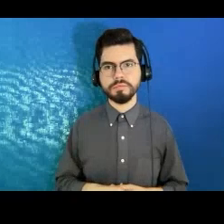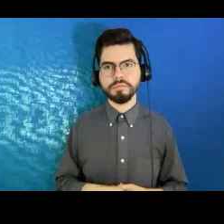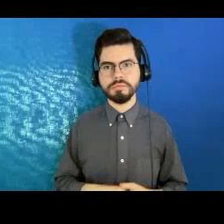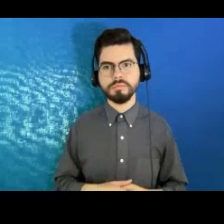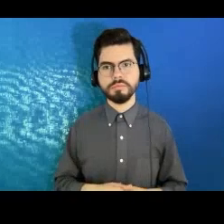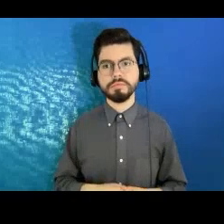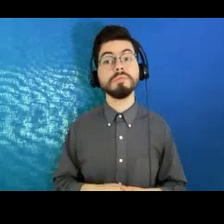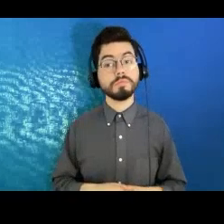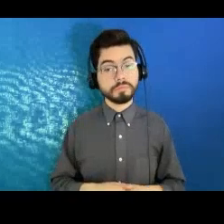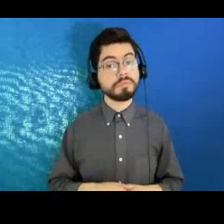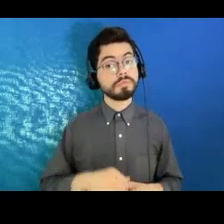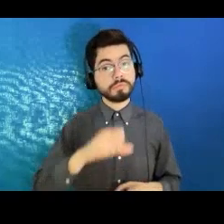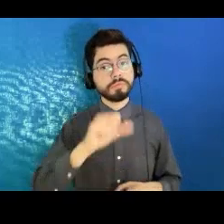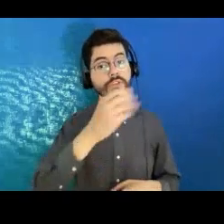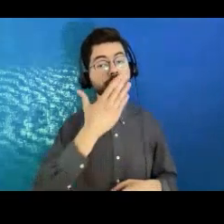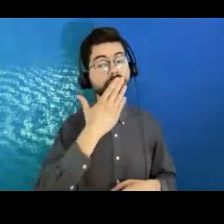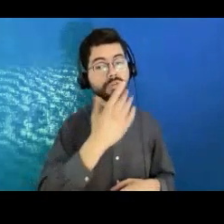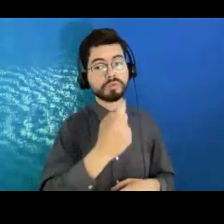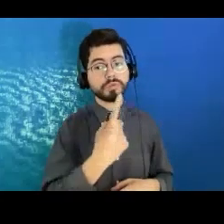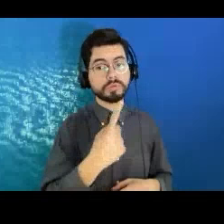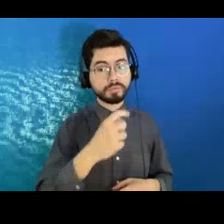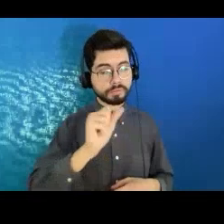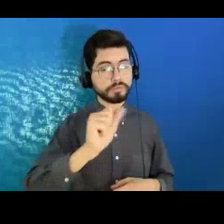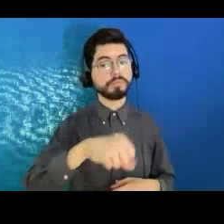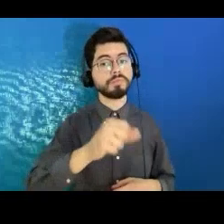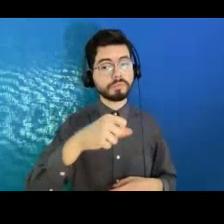Oh, yes, very good question. So yeah, we do